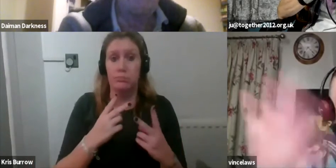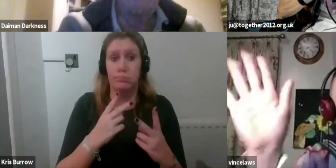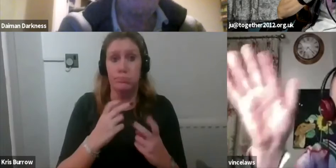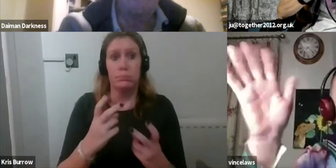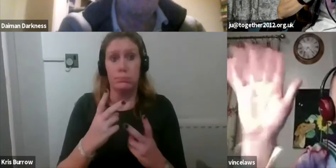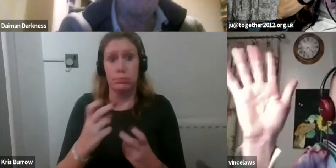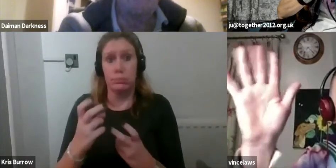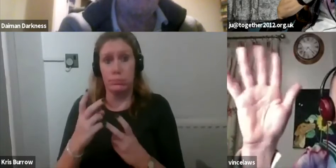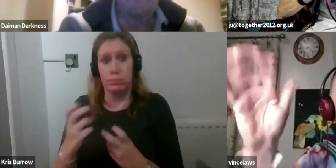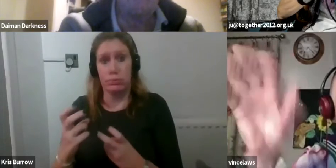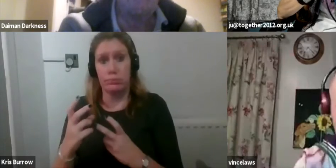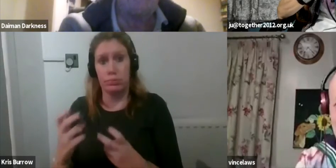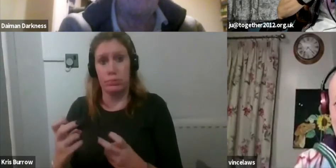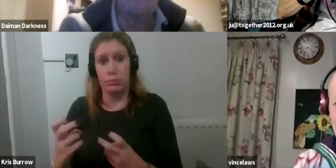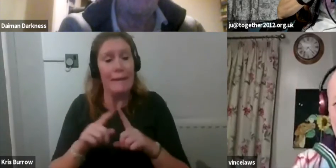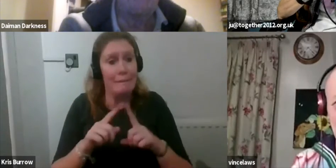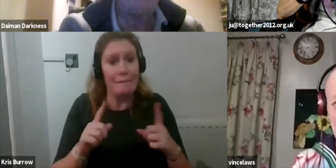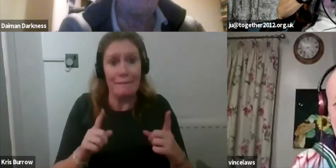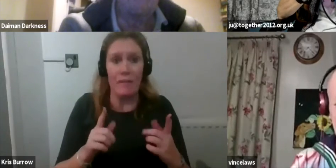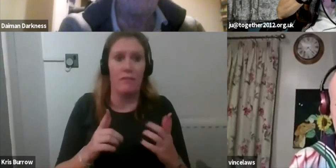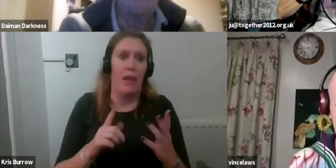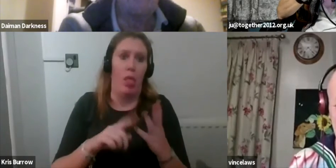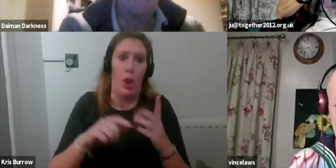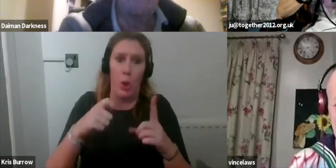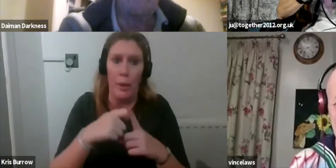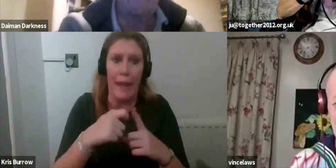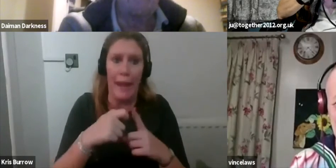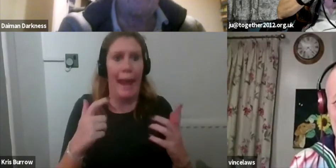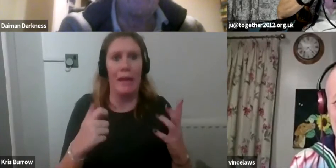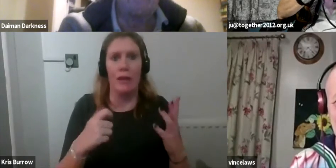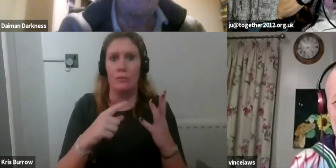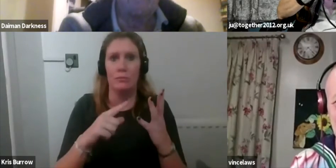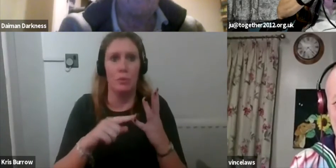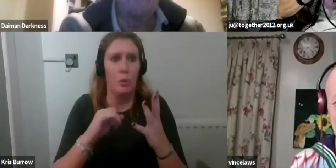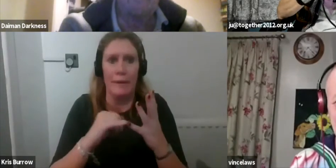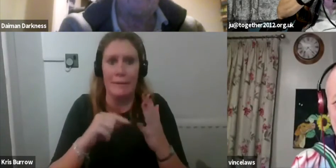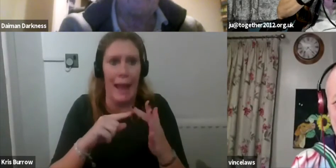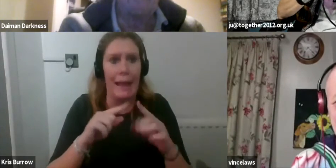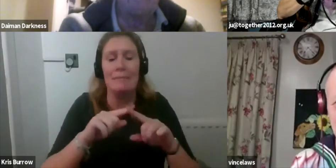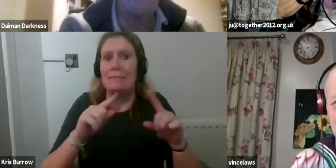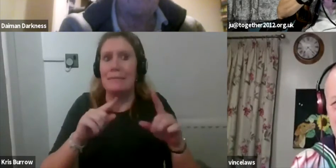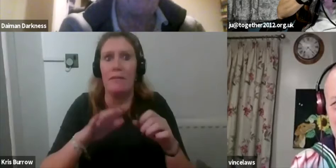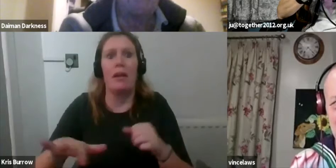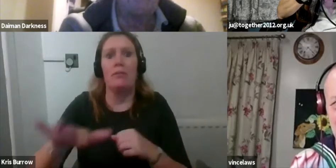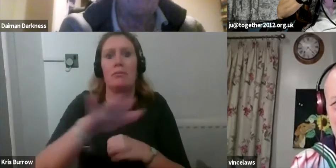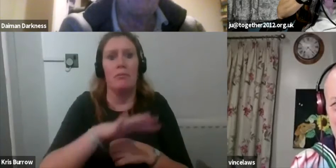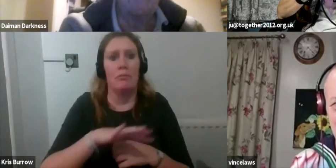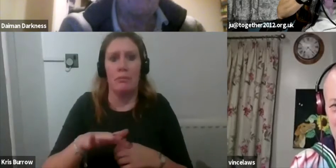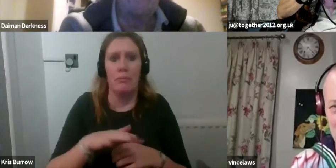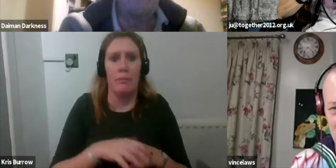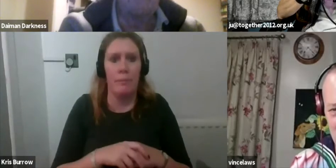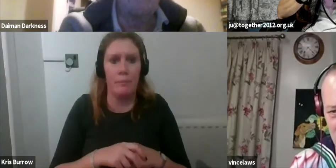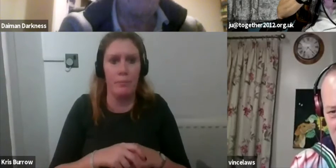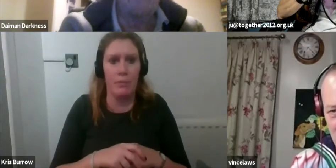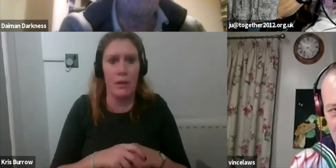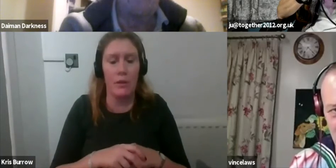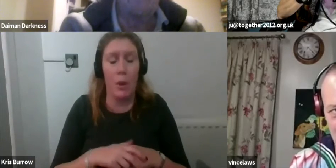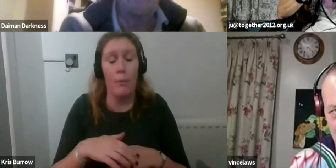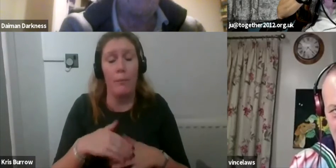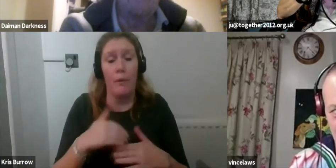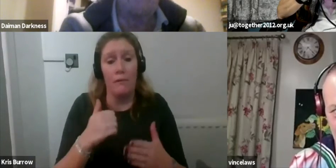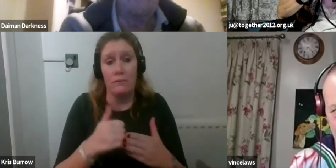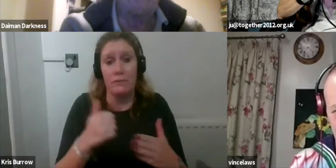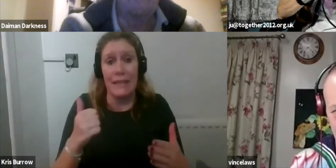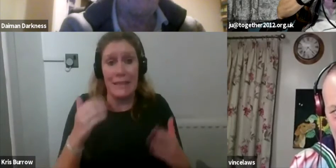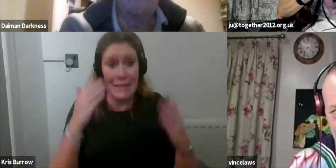and possibly elsewhere too. But we've got a wonderful evening ahead. So I'm just going to say thank